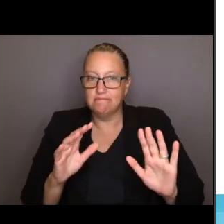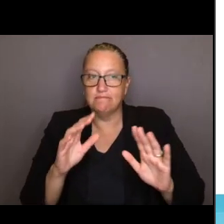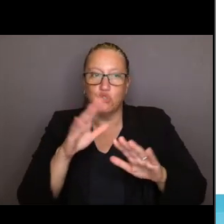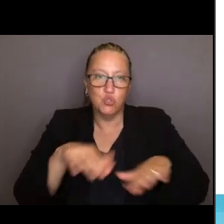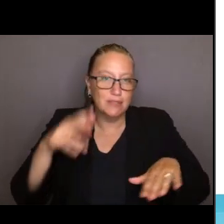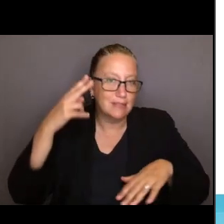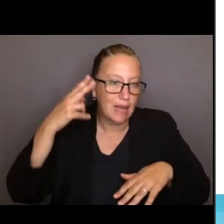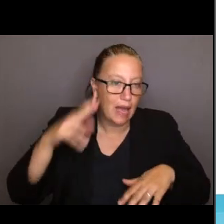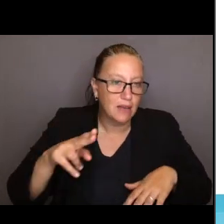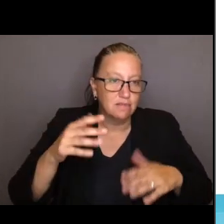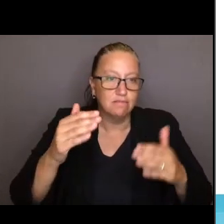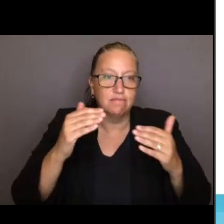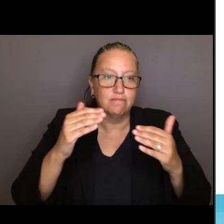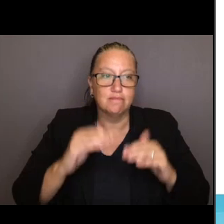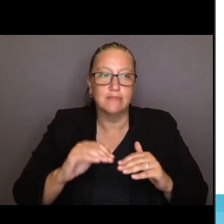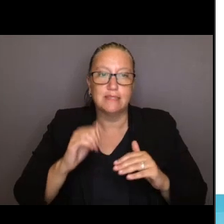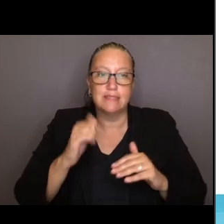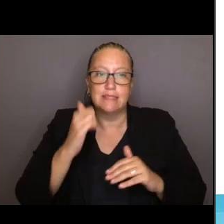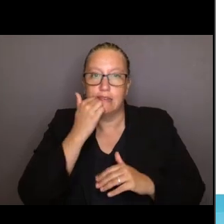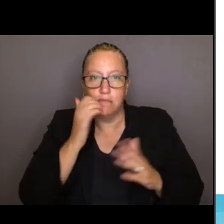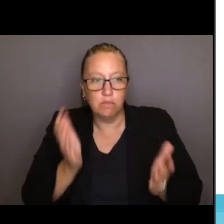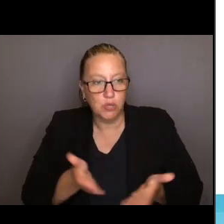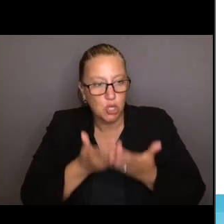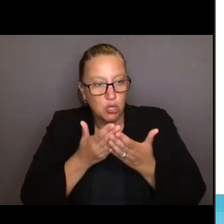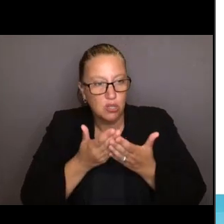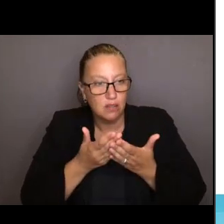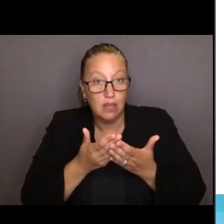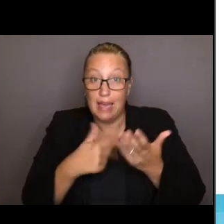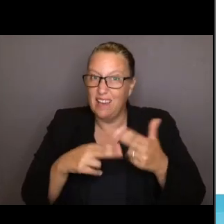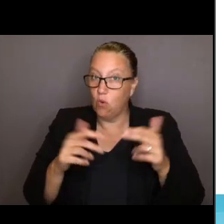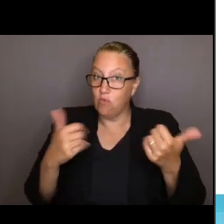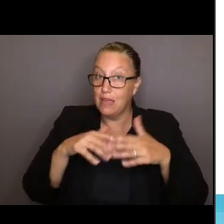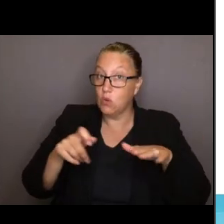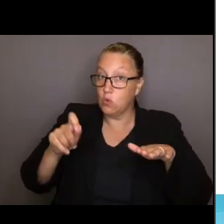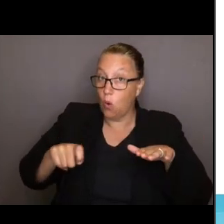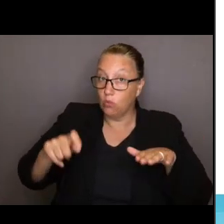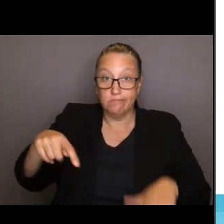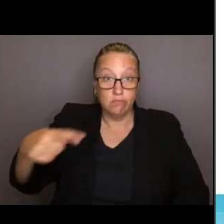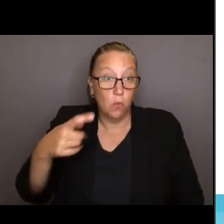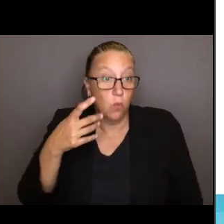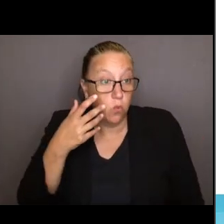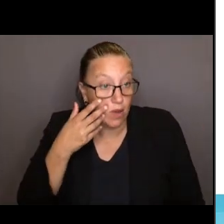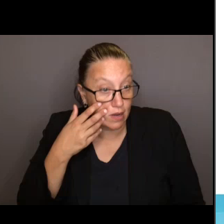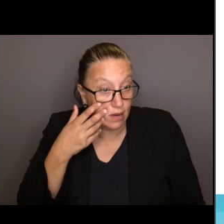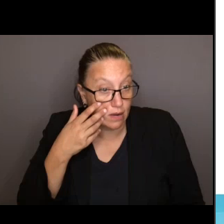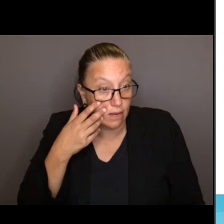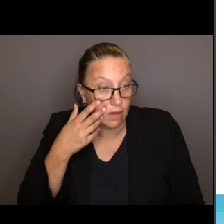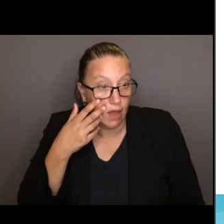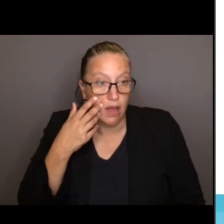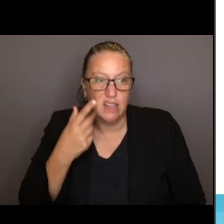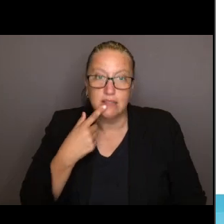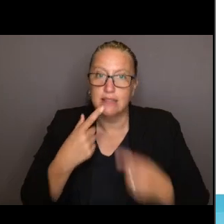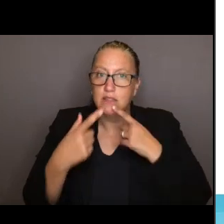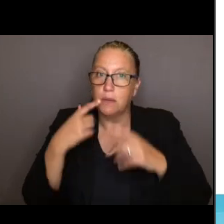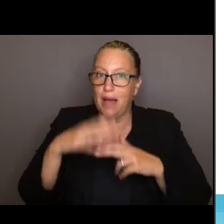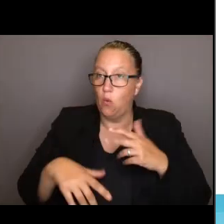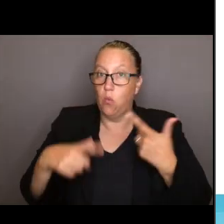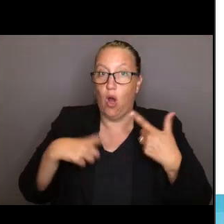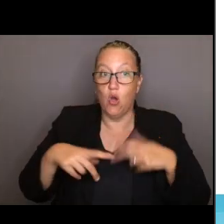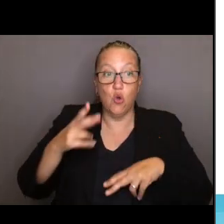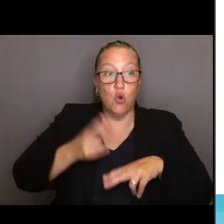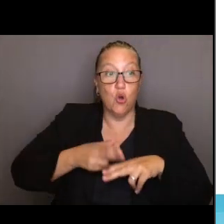if so, when, details of the issue and the urgency. My Centrelink benefits are going to be cut if I don't pursue child support.